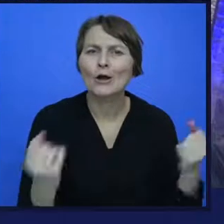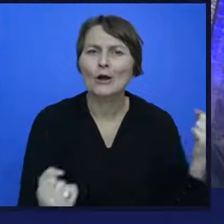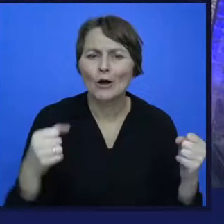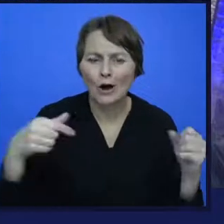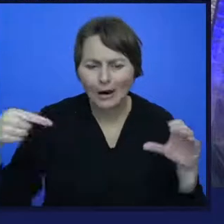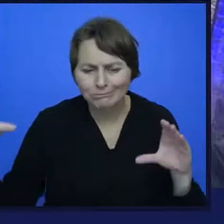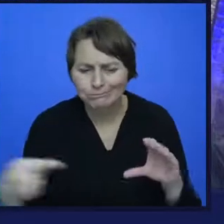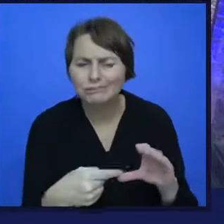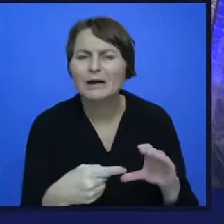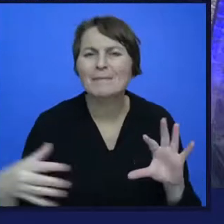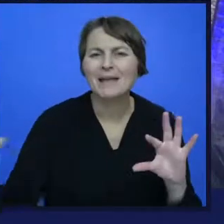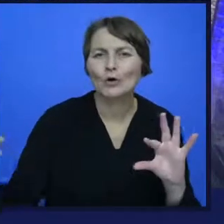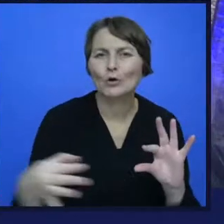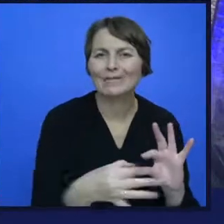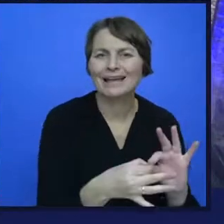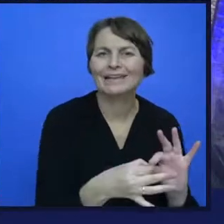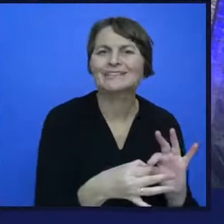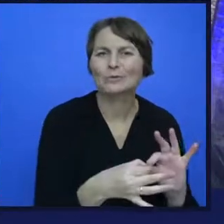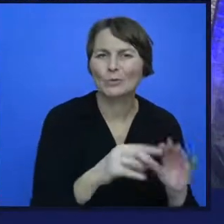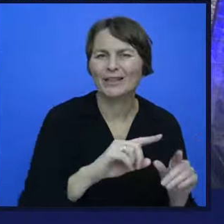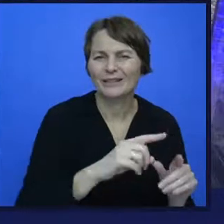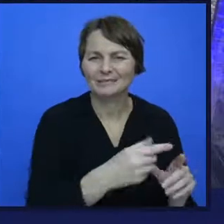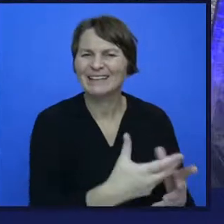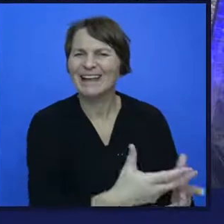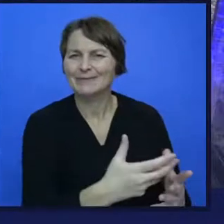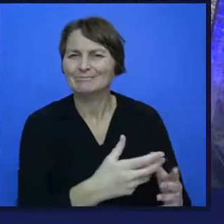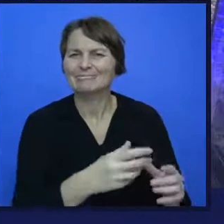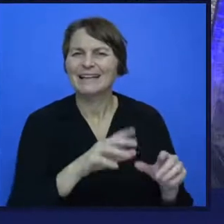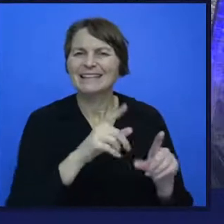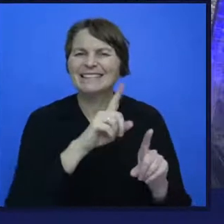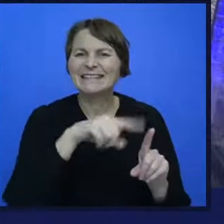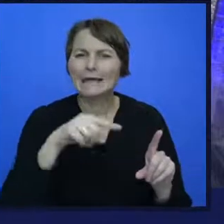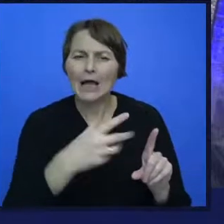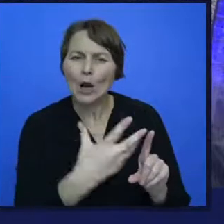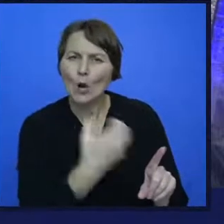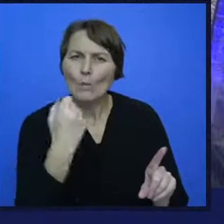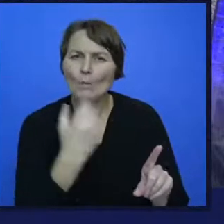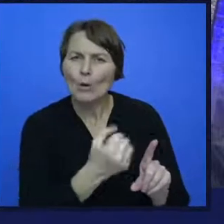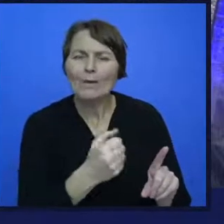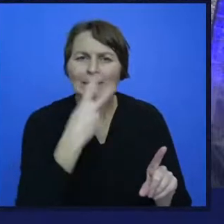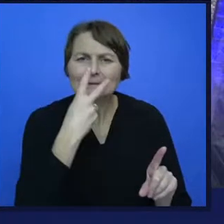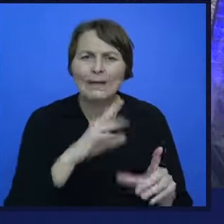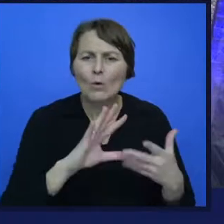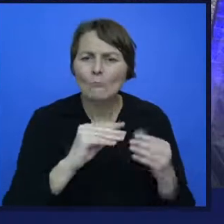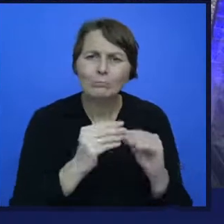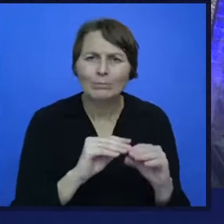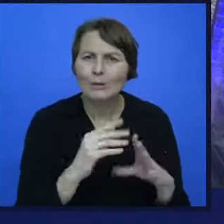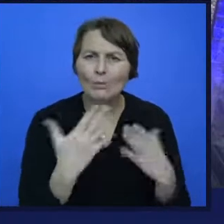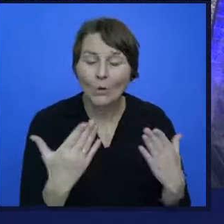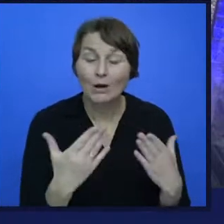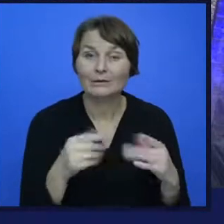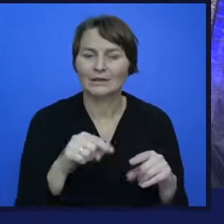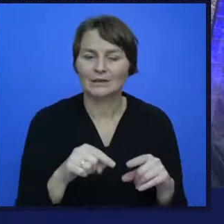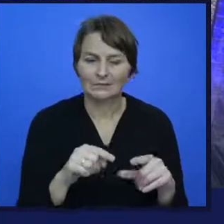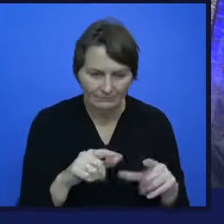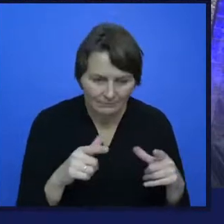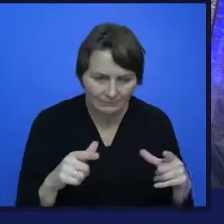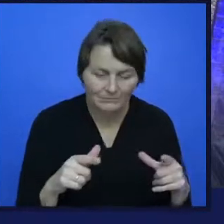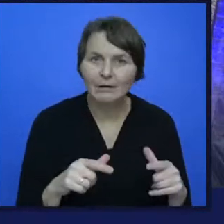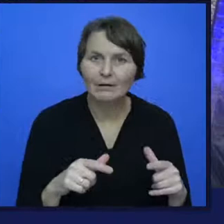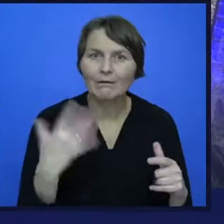OBD2 connector and extracting data from these vehicles in terms of what's the problem with them and how to fix them. And this was amazing. And